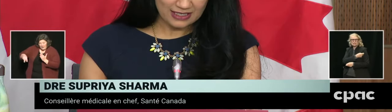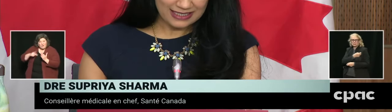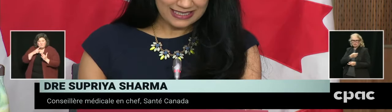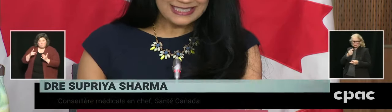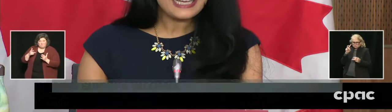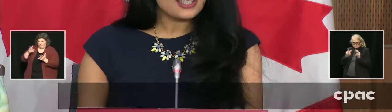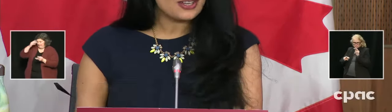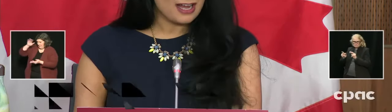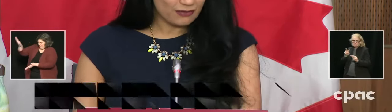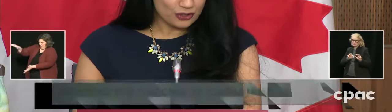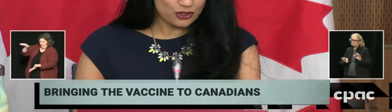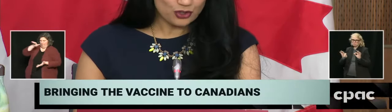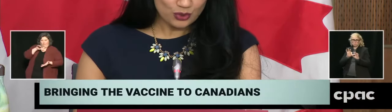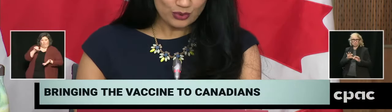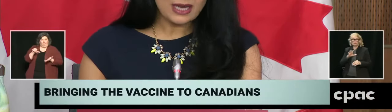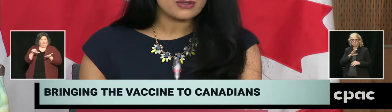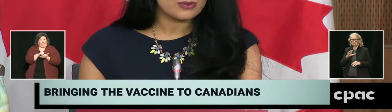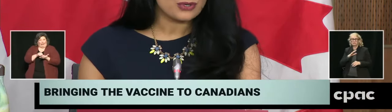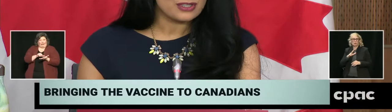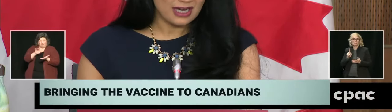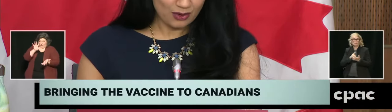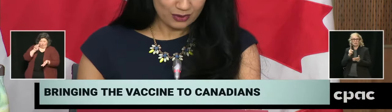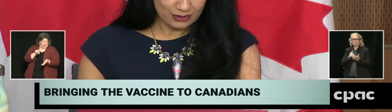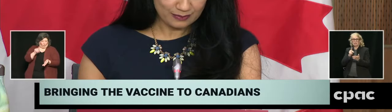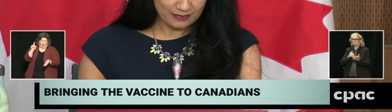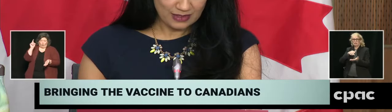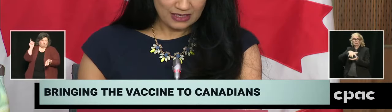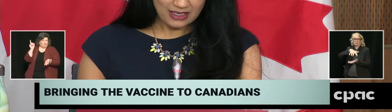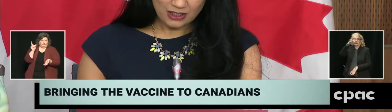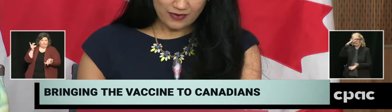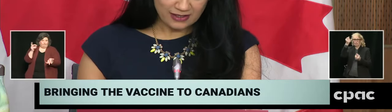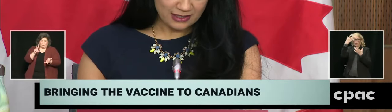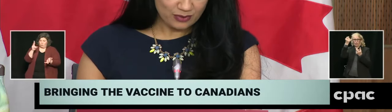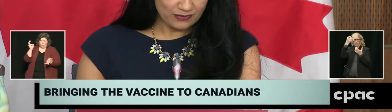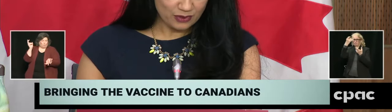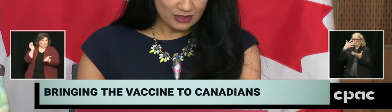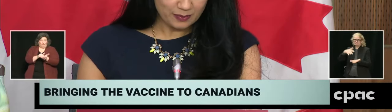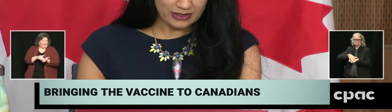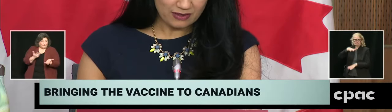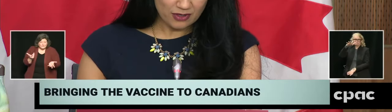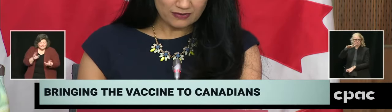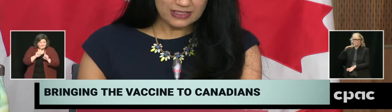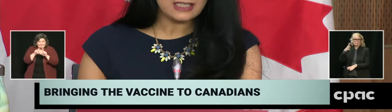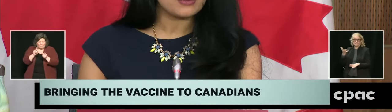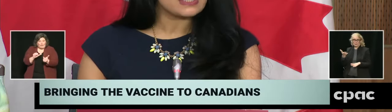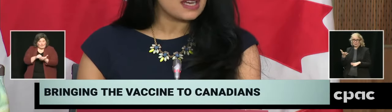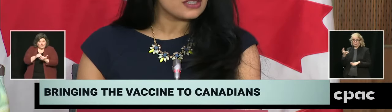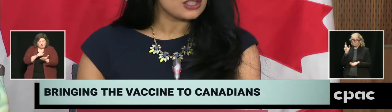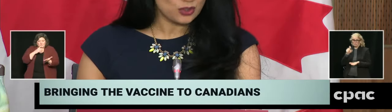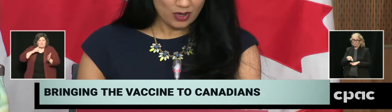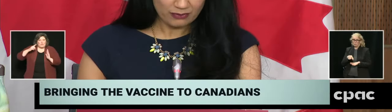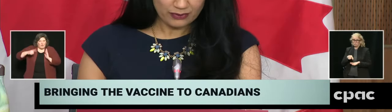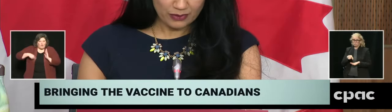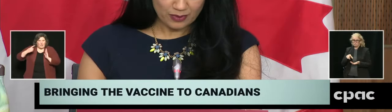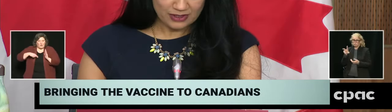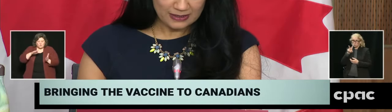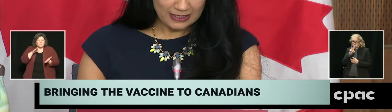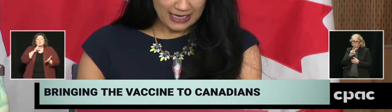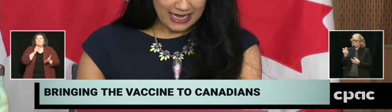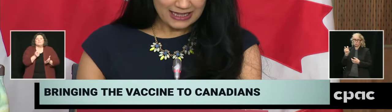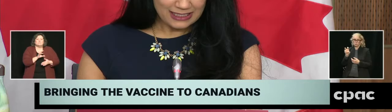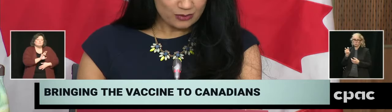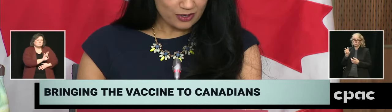of data takes on average 2,000 person-hours. Each vaccine review typically involves a team of 7 to 12